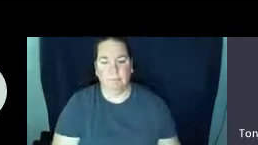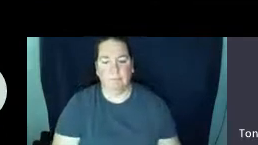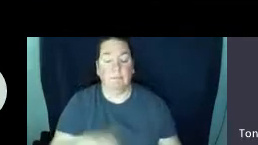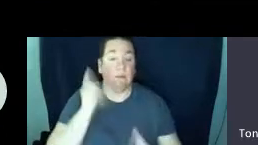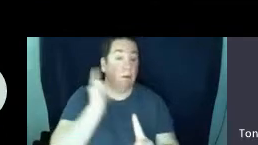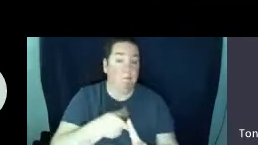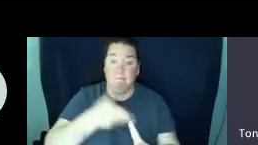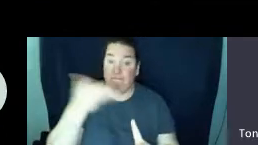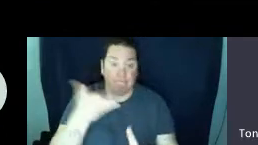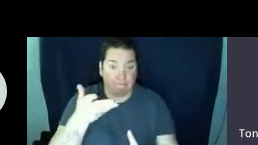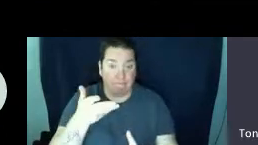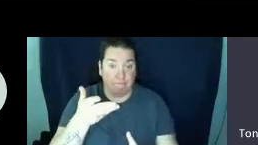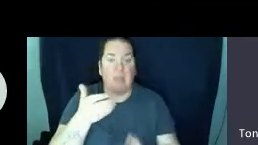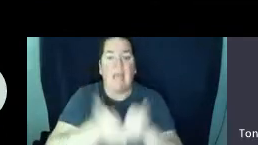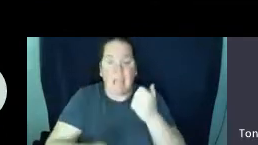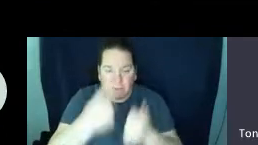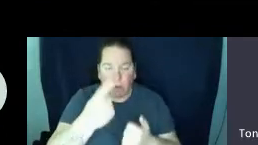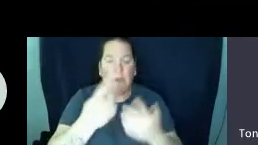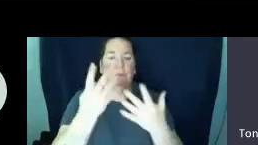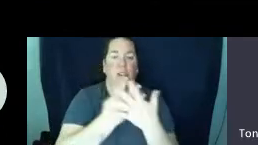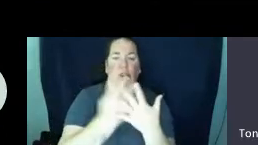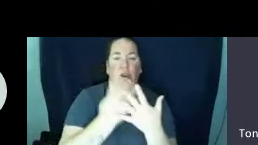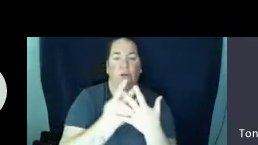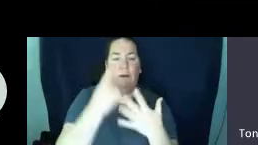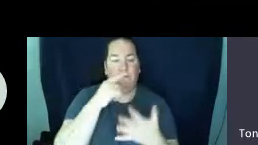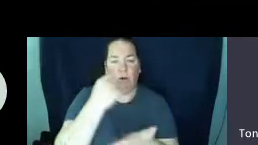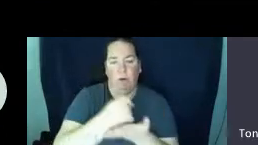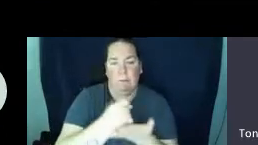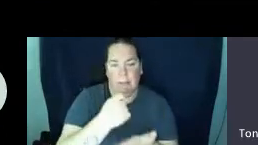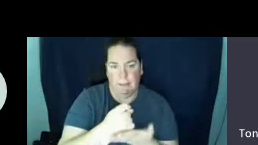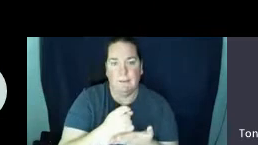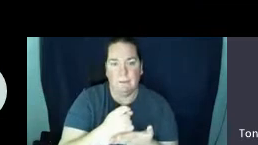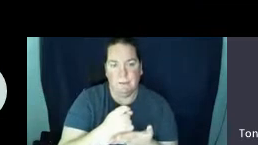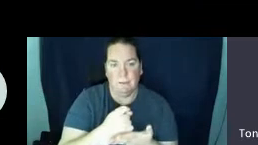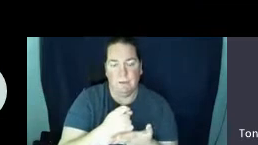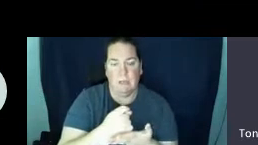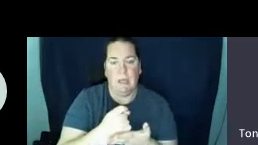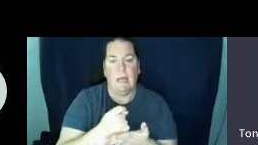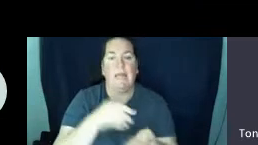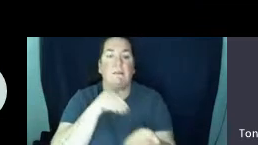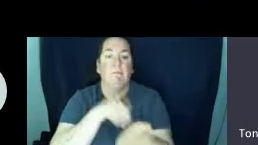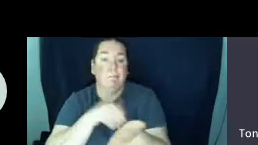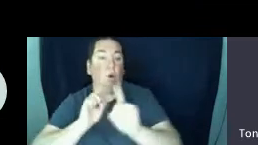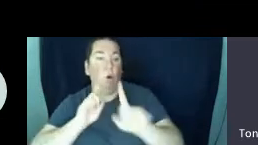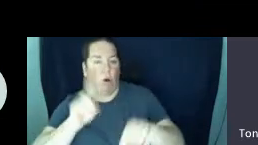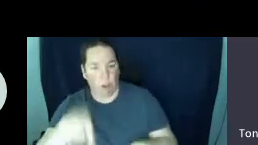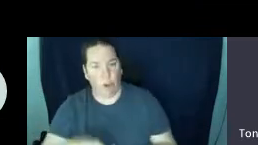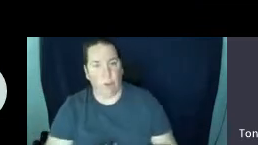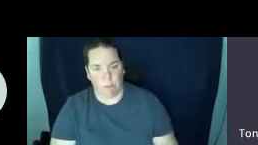that everyone should be screened for treatment and their provider should order it. So you don't